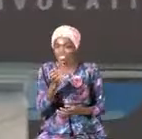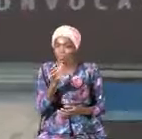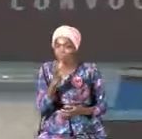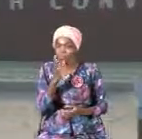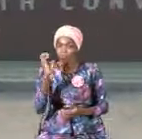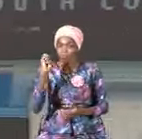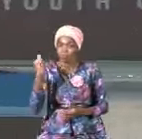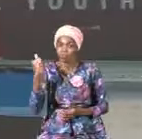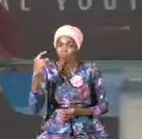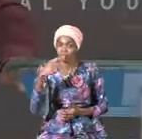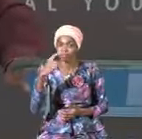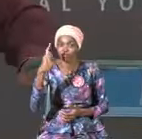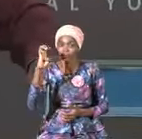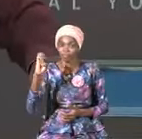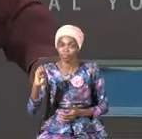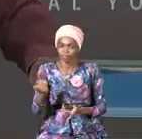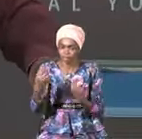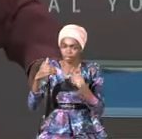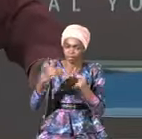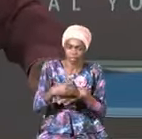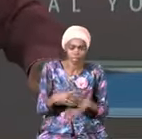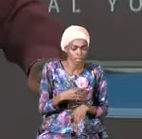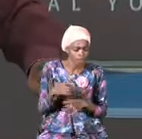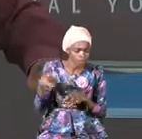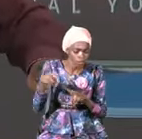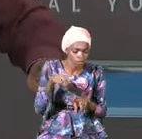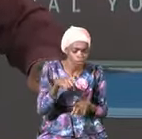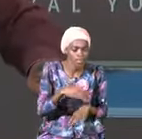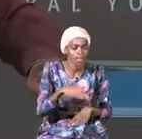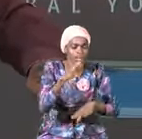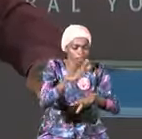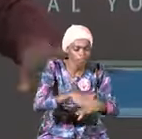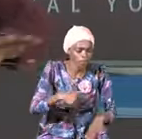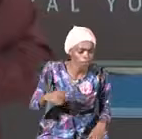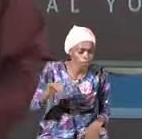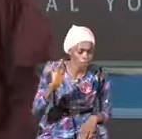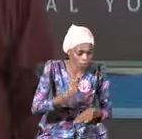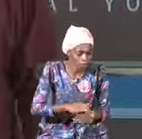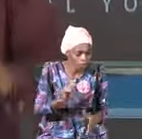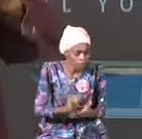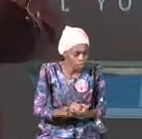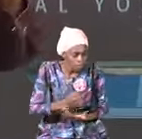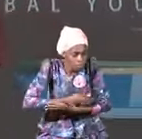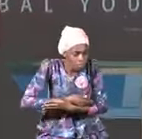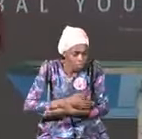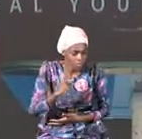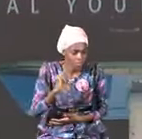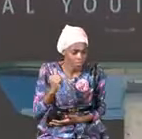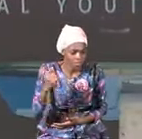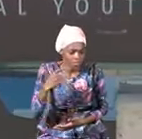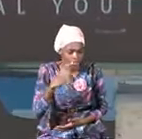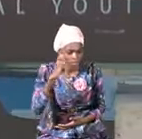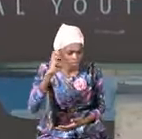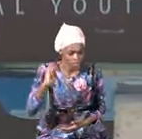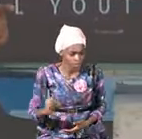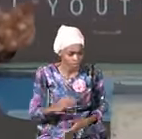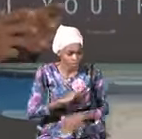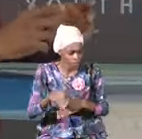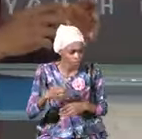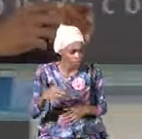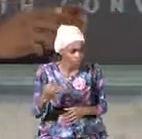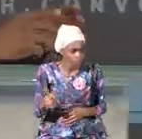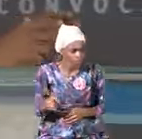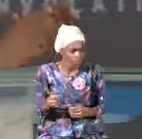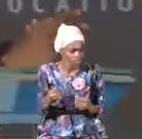again and looked down and called on that little eaglet. All of a sudden, you